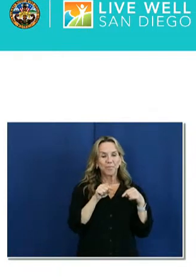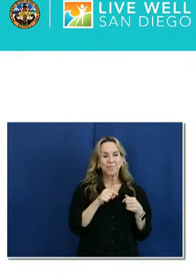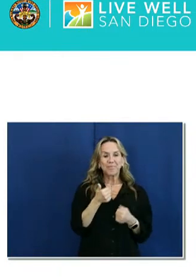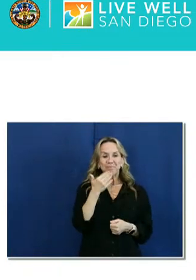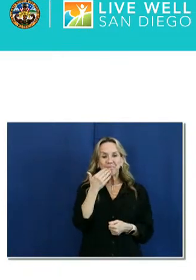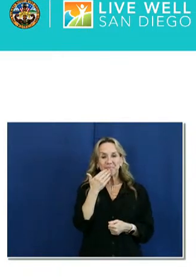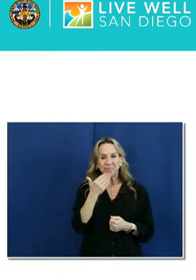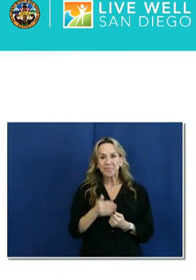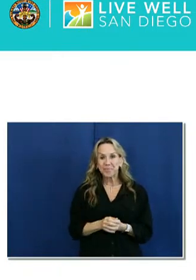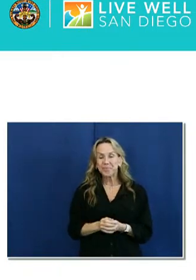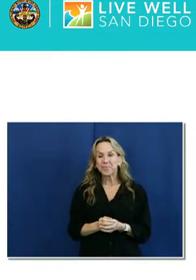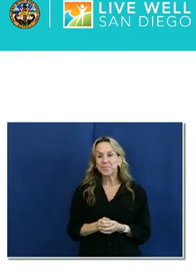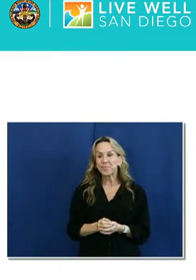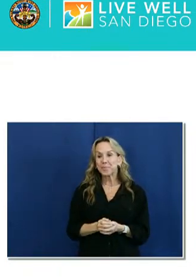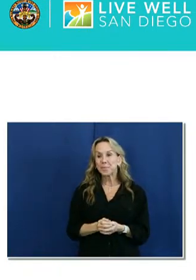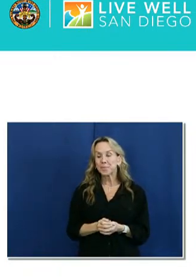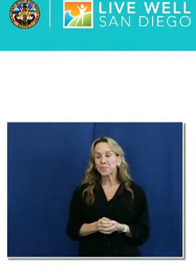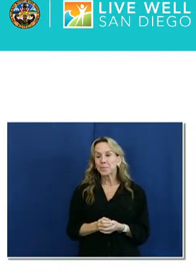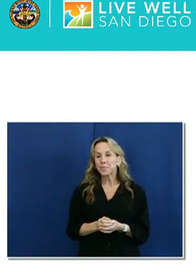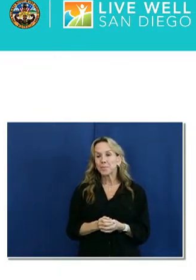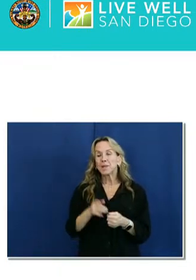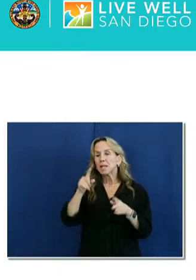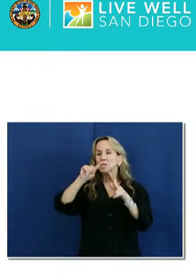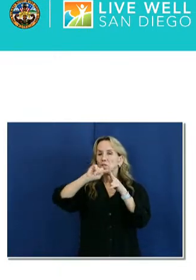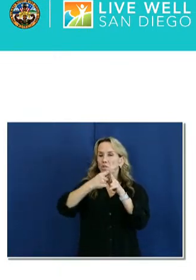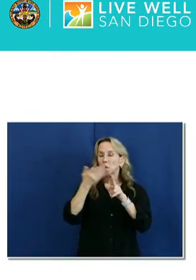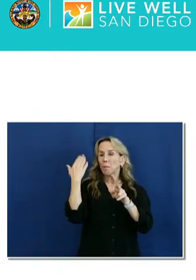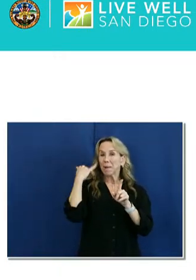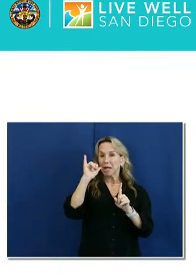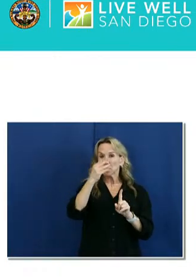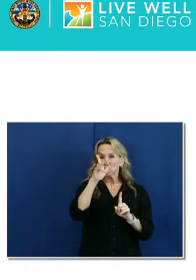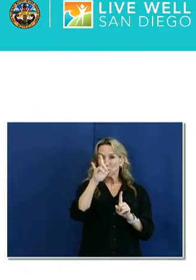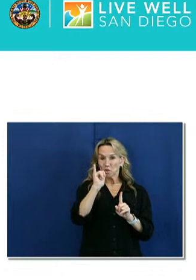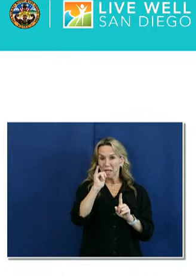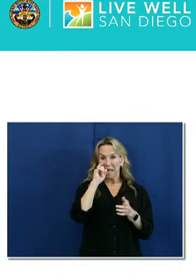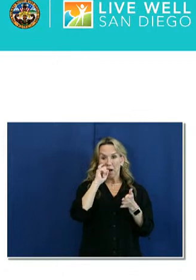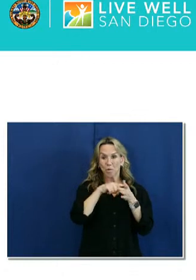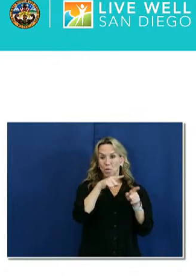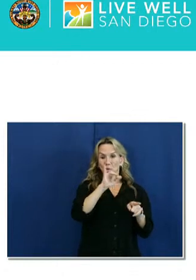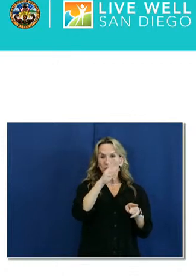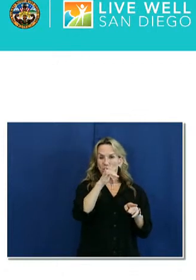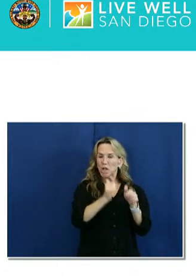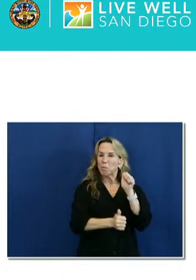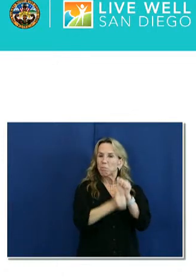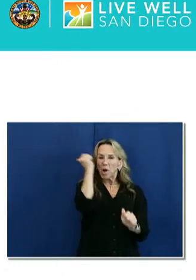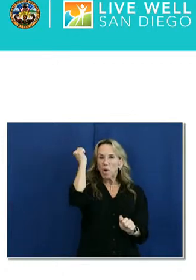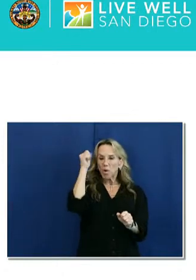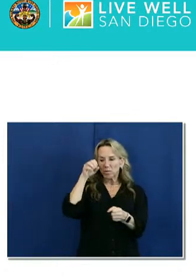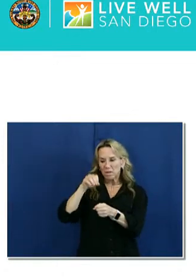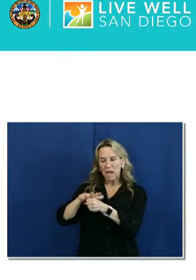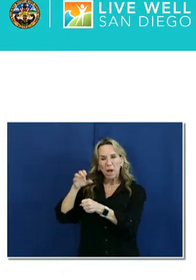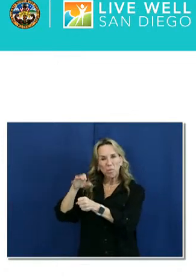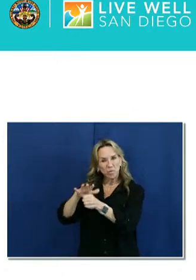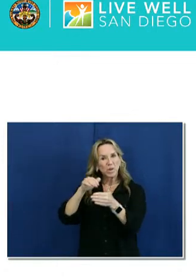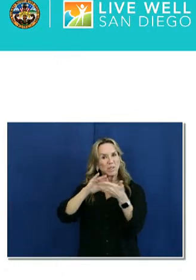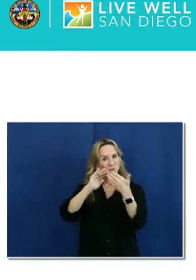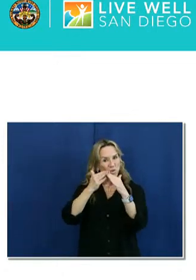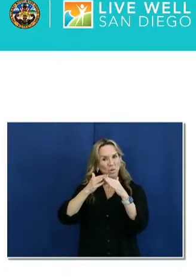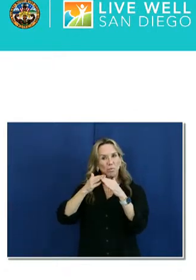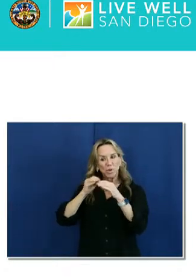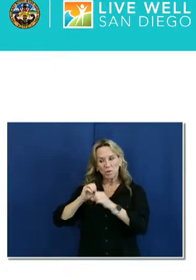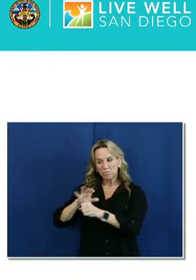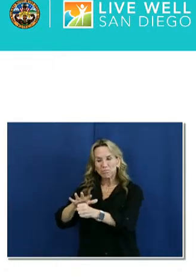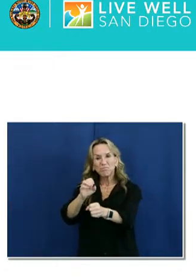you. Beginning in July. Note that July has the largest number of outbreaks